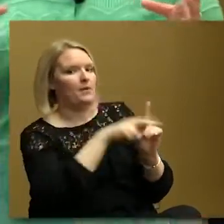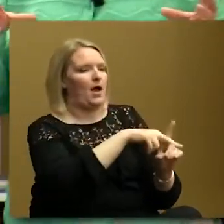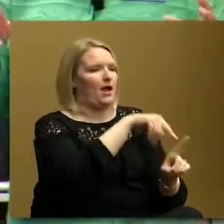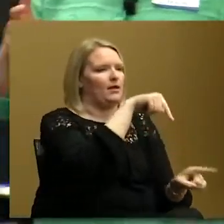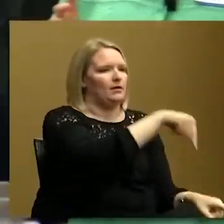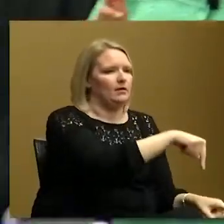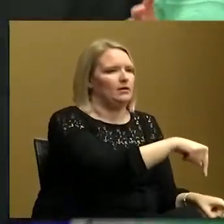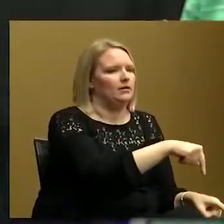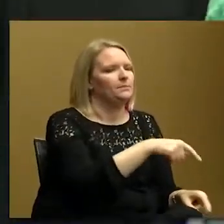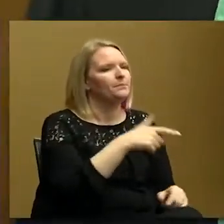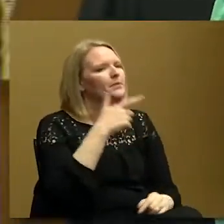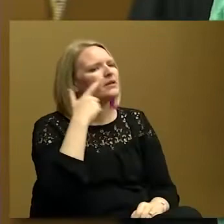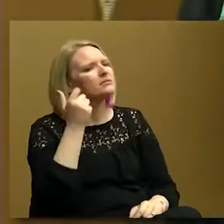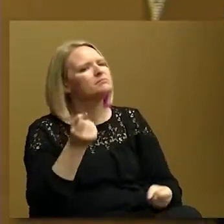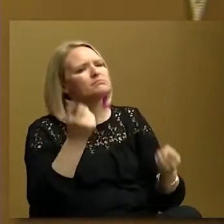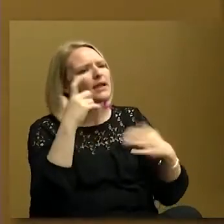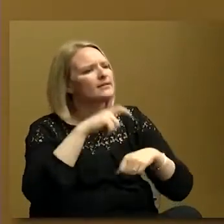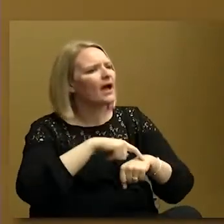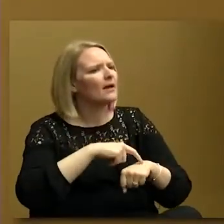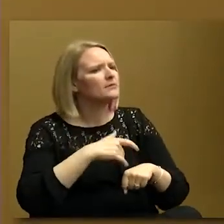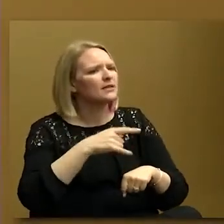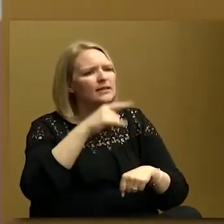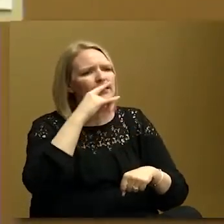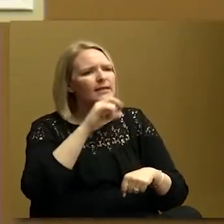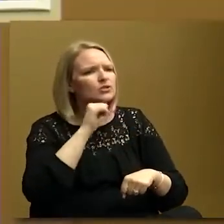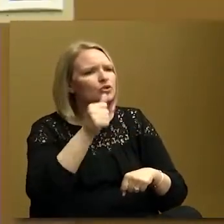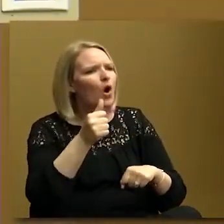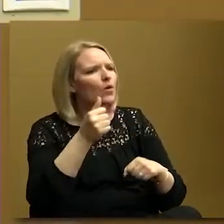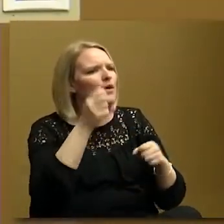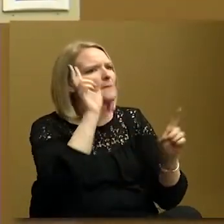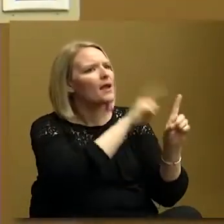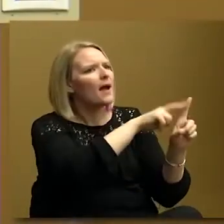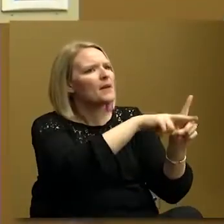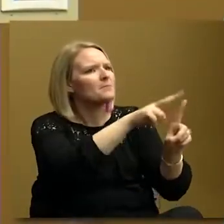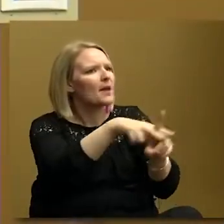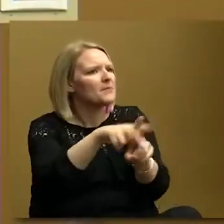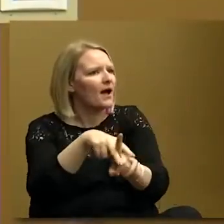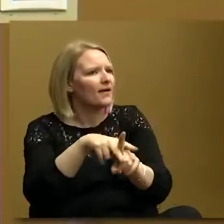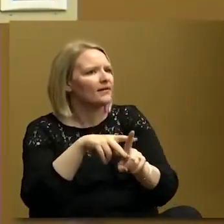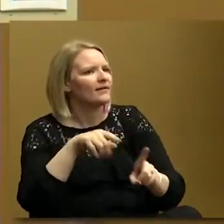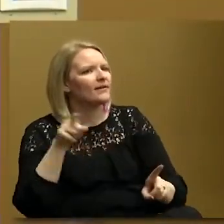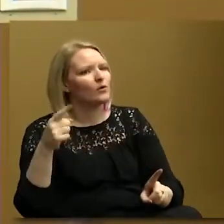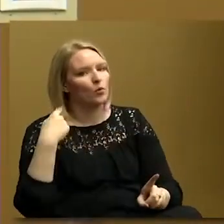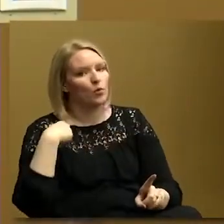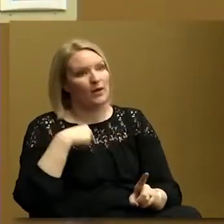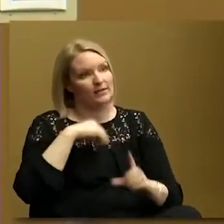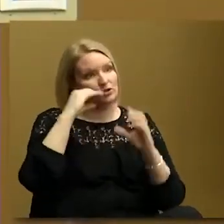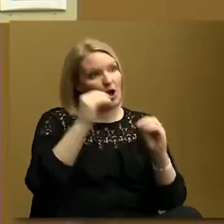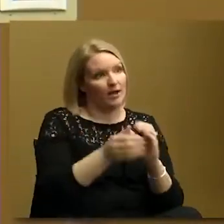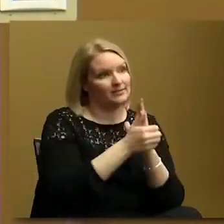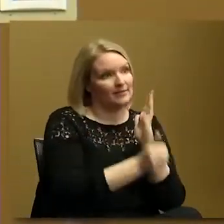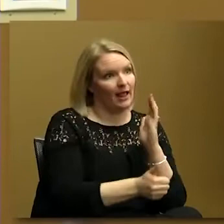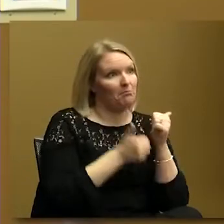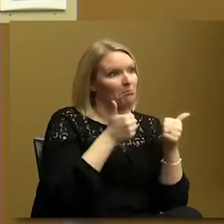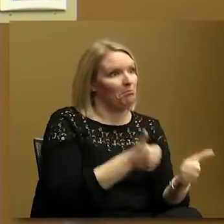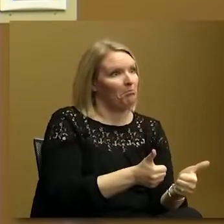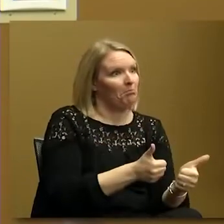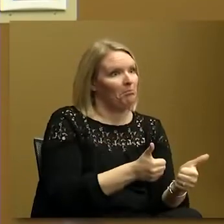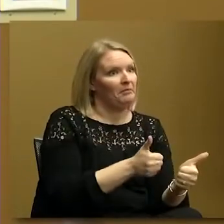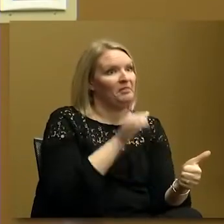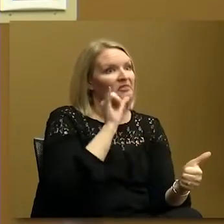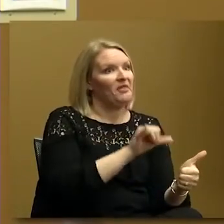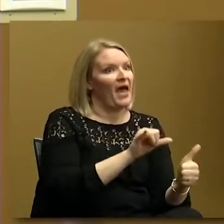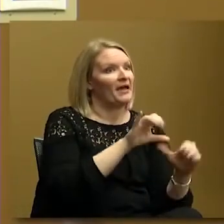a lot of times kids don't generalize, do they? We've taught them this nice little skill in this nice little room